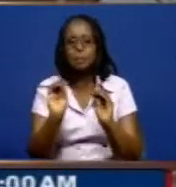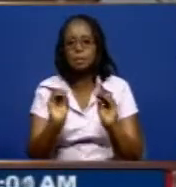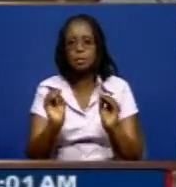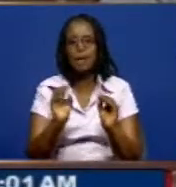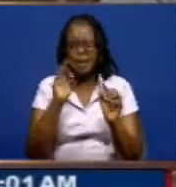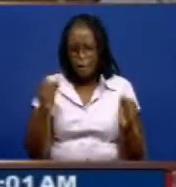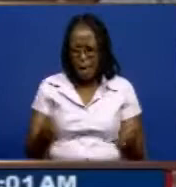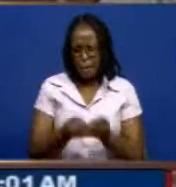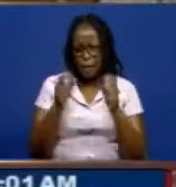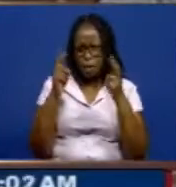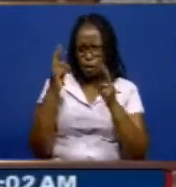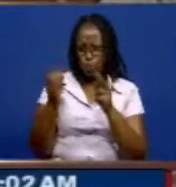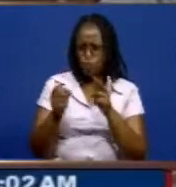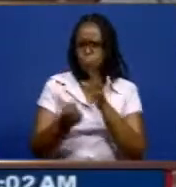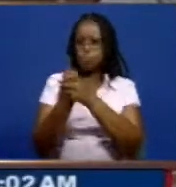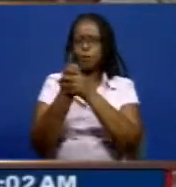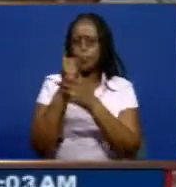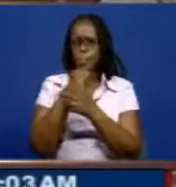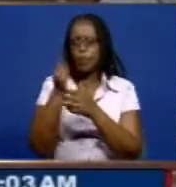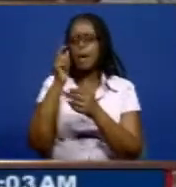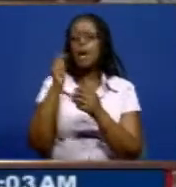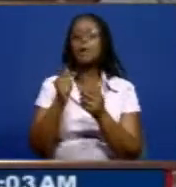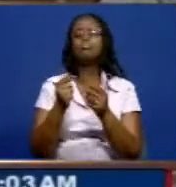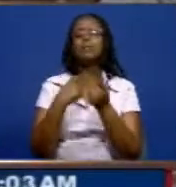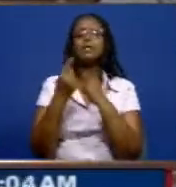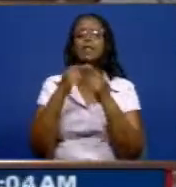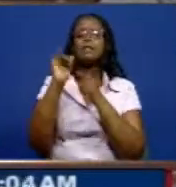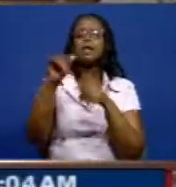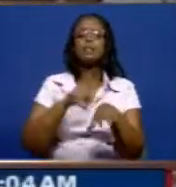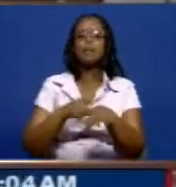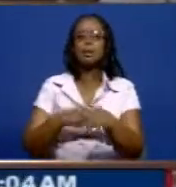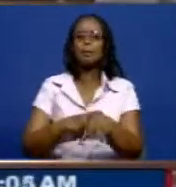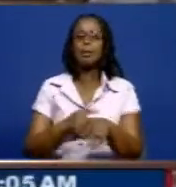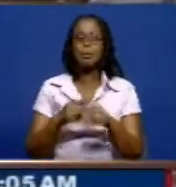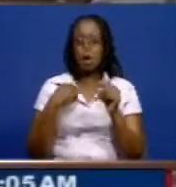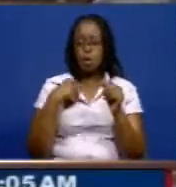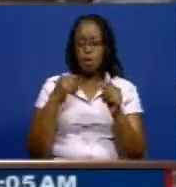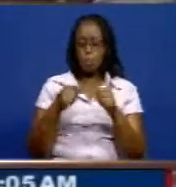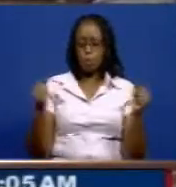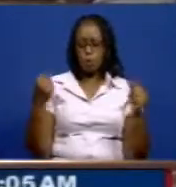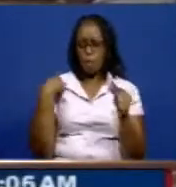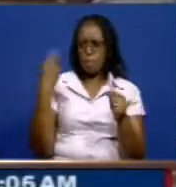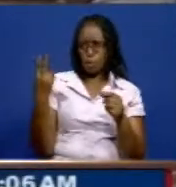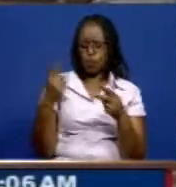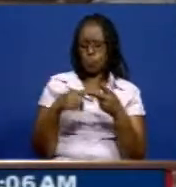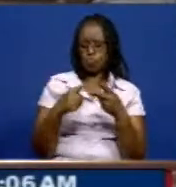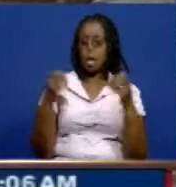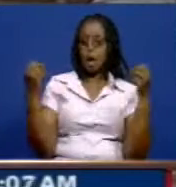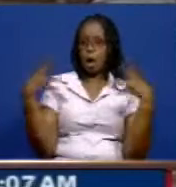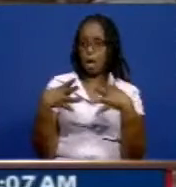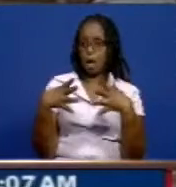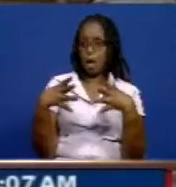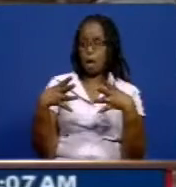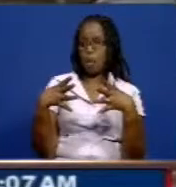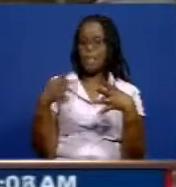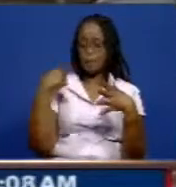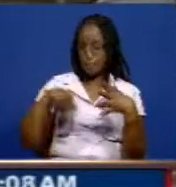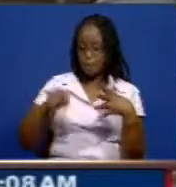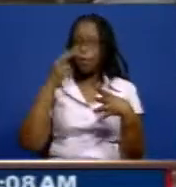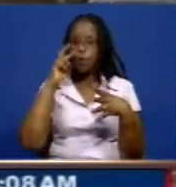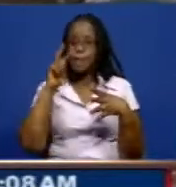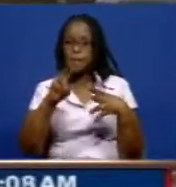arises. But I think for your objection number 2, it's clear that he will not be a